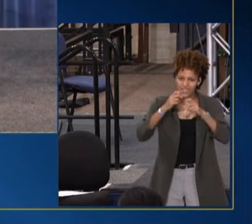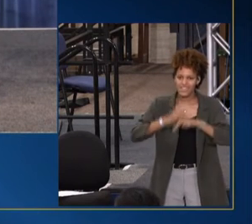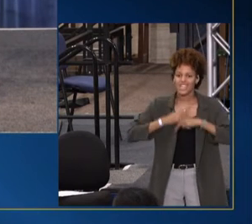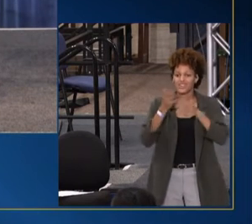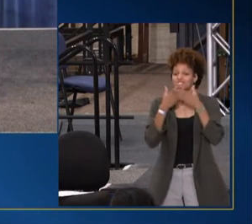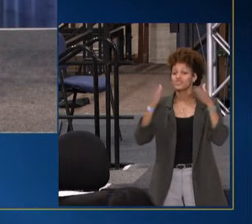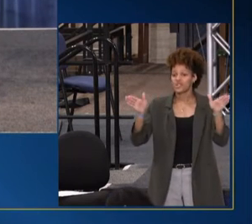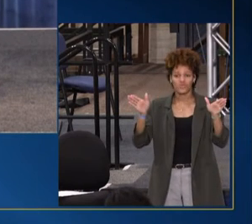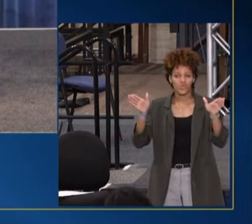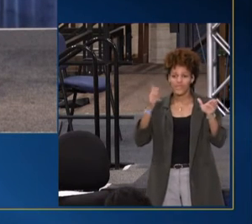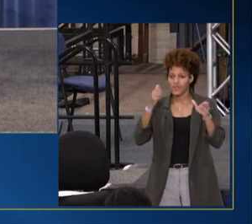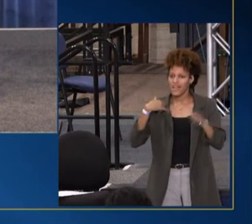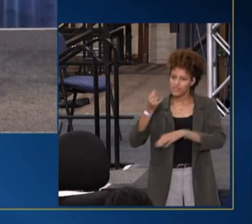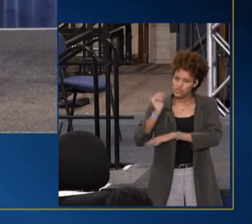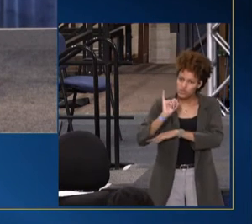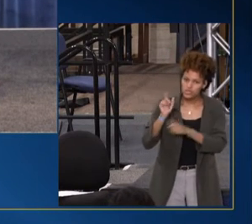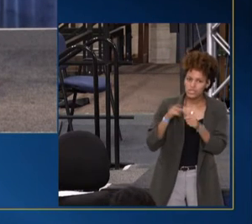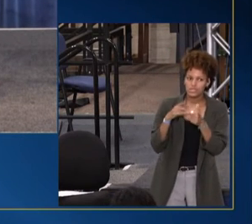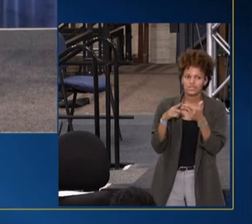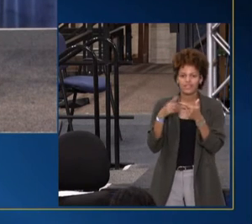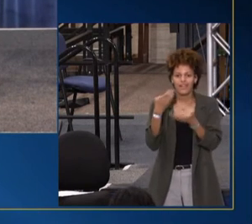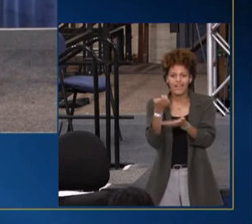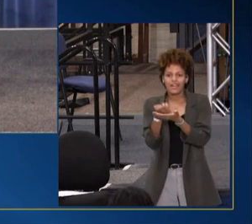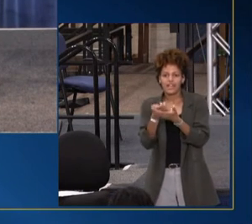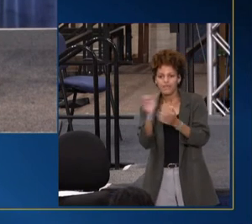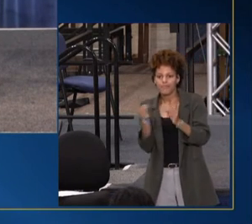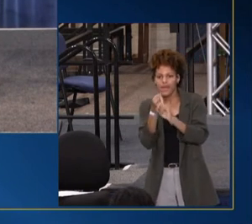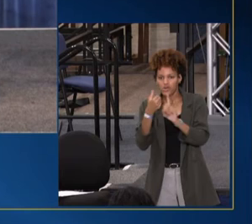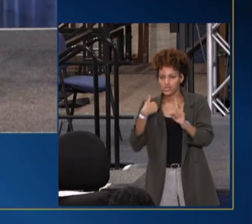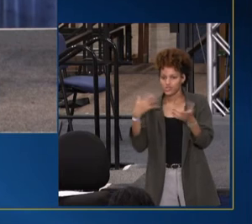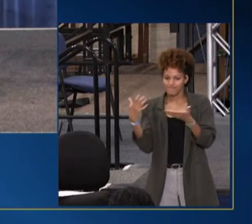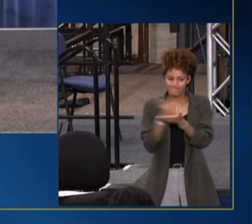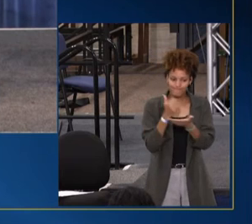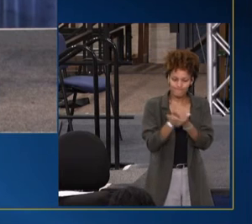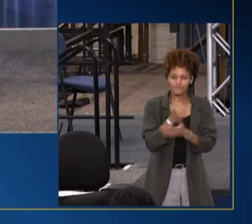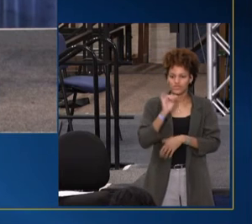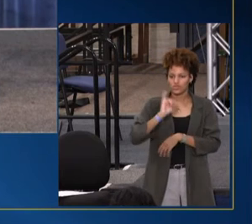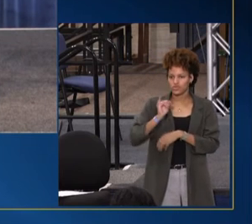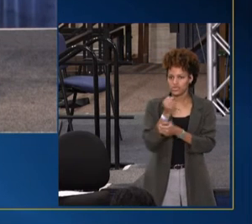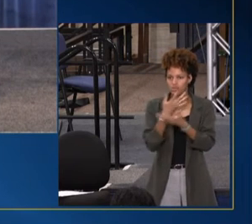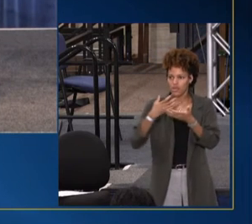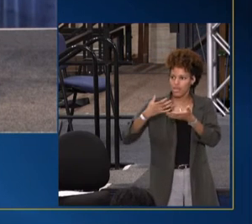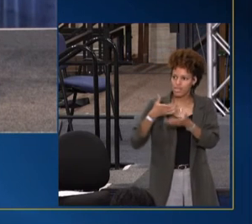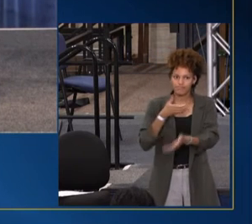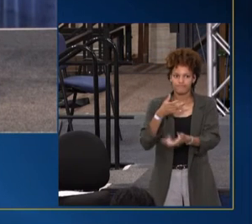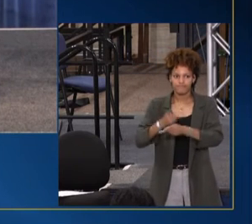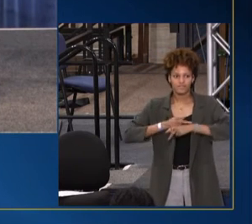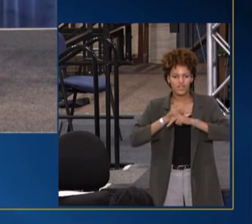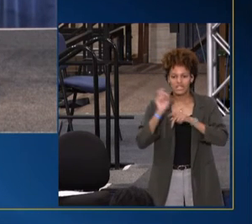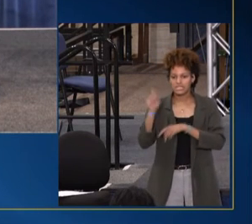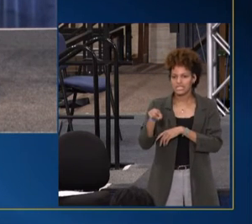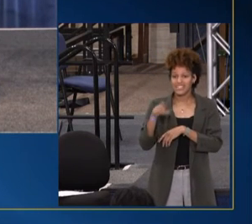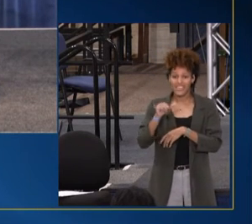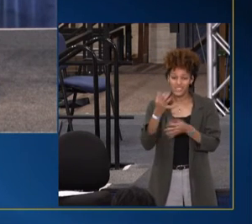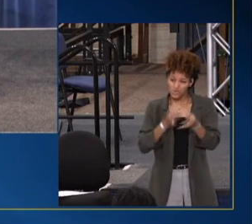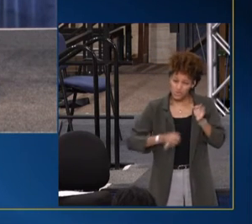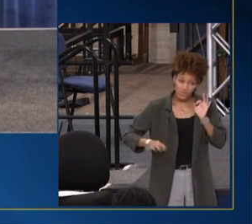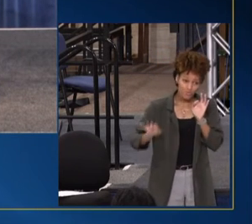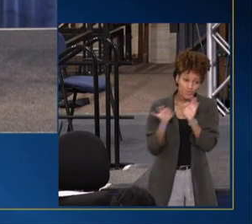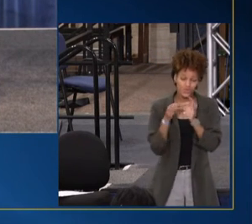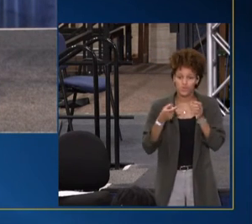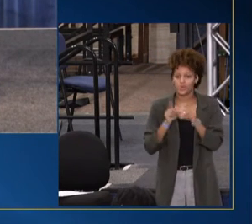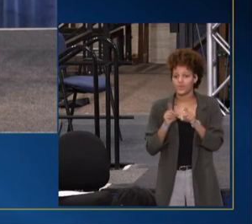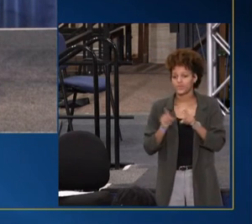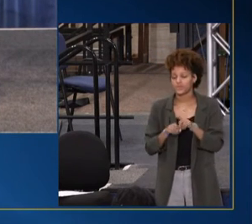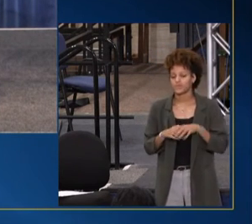insurance, because they don't have the economic power to get the healthcare they need. And so when we think about these things, I think that's something really important too,